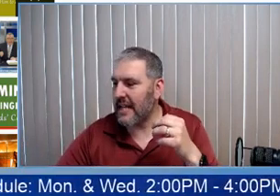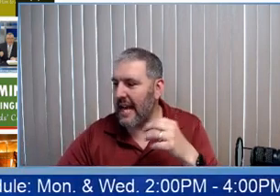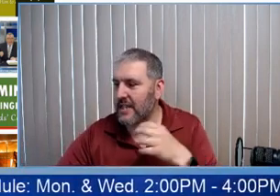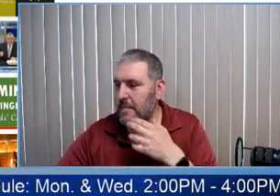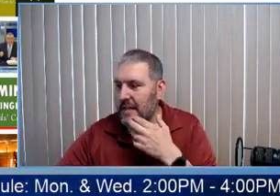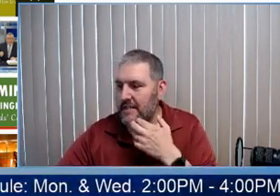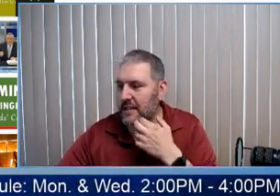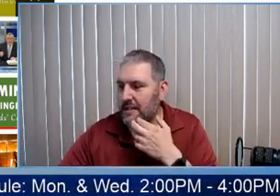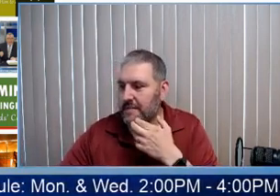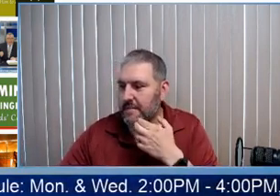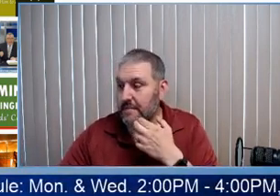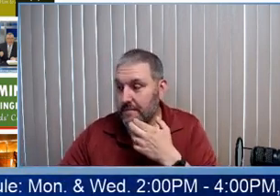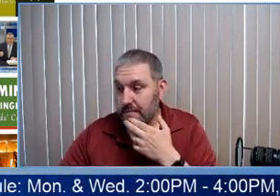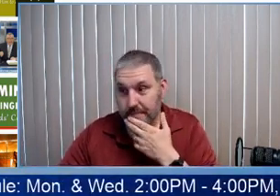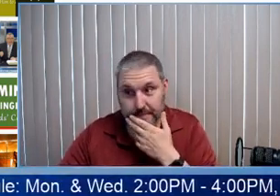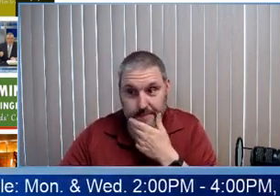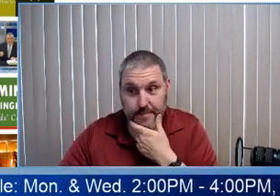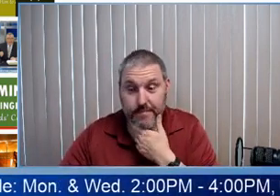he had the mask on, the gas mask on.